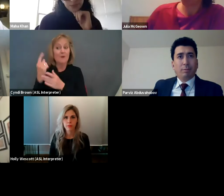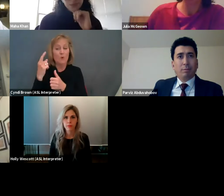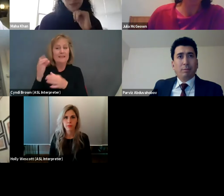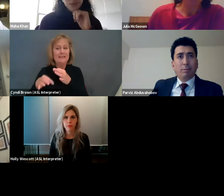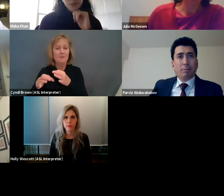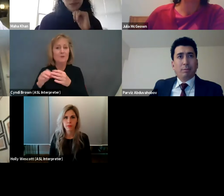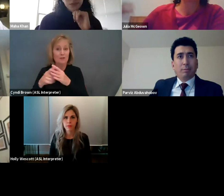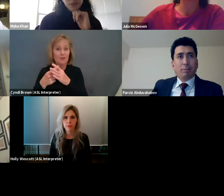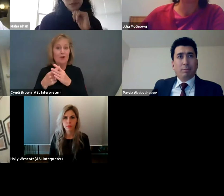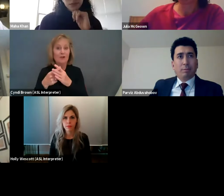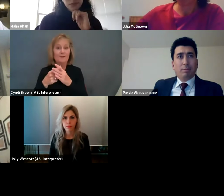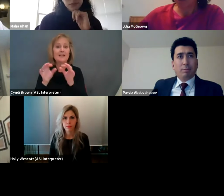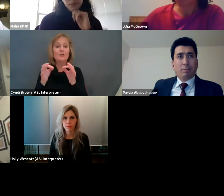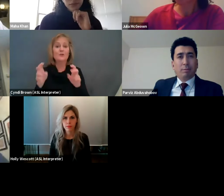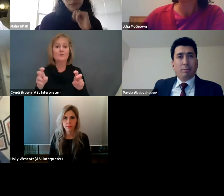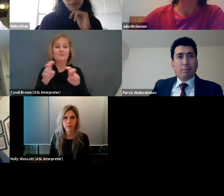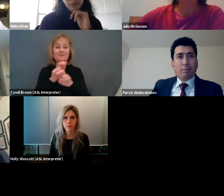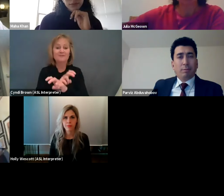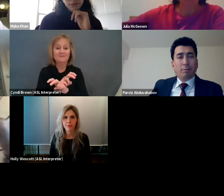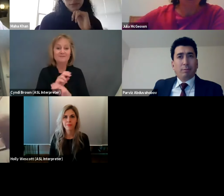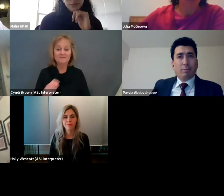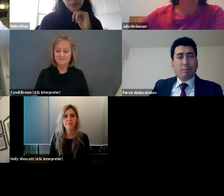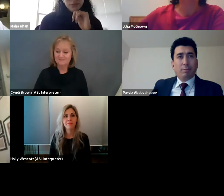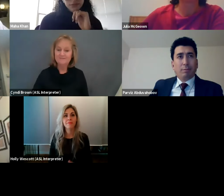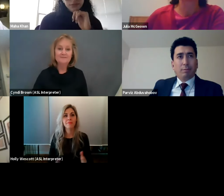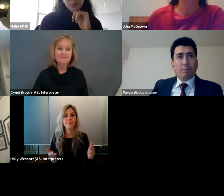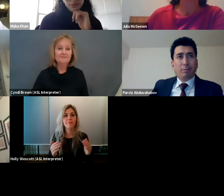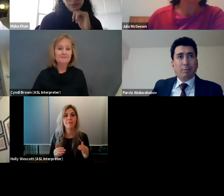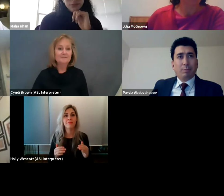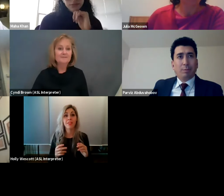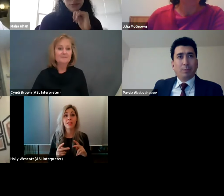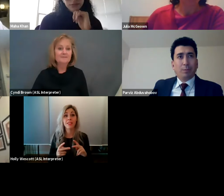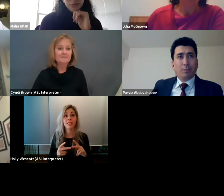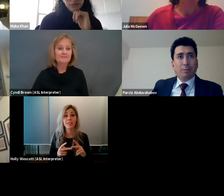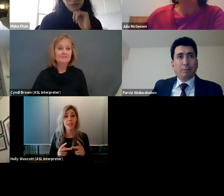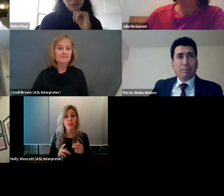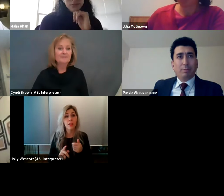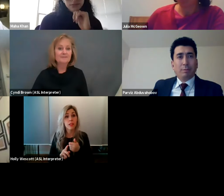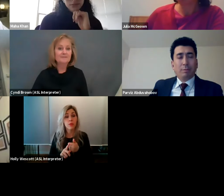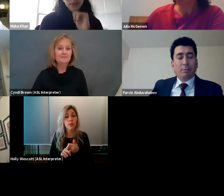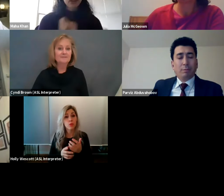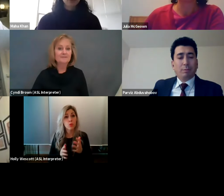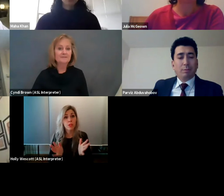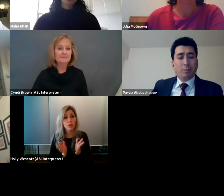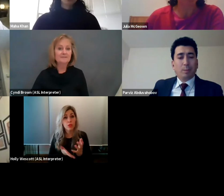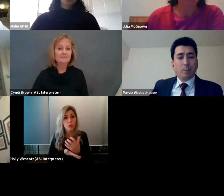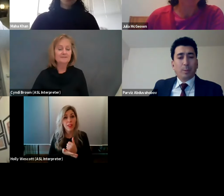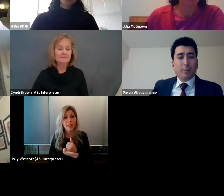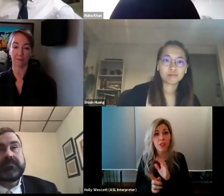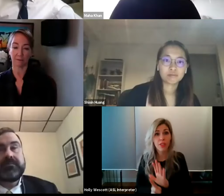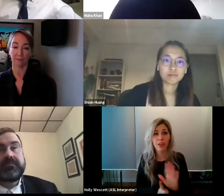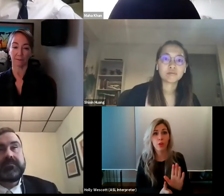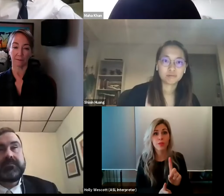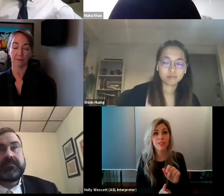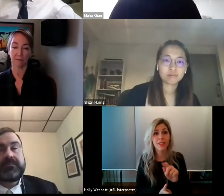simple start. Things around themselves, when they collect their own data, and the NGO could disaggregate